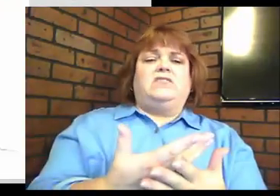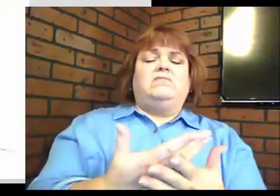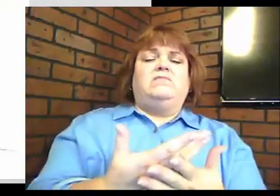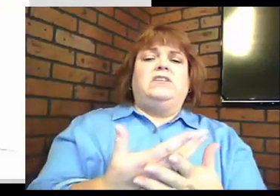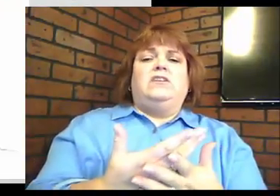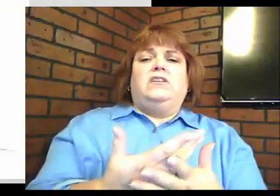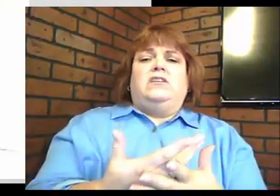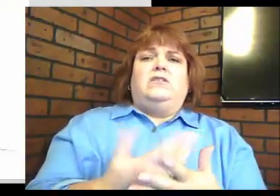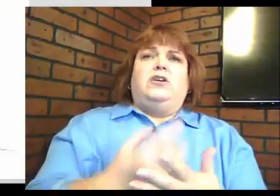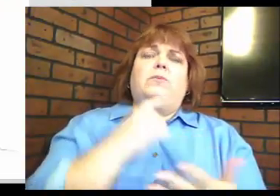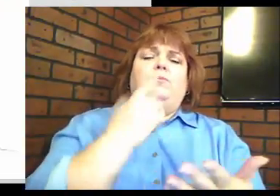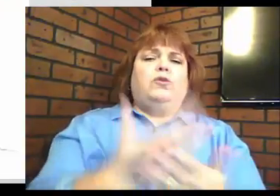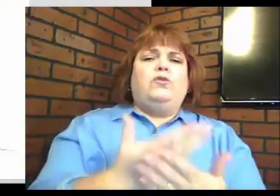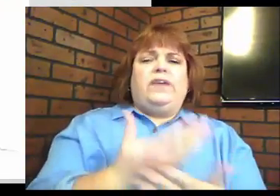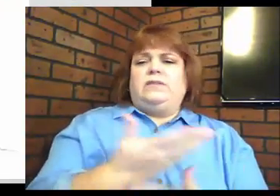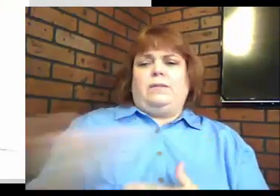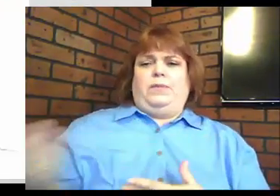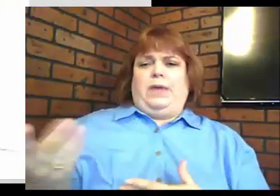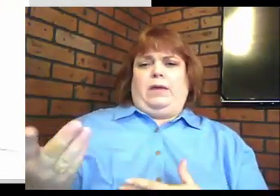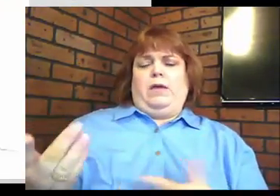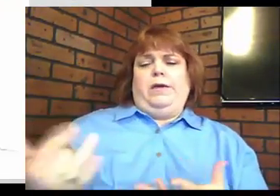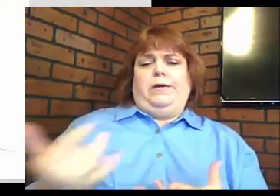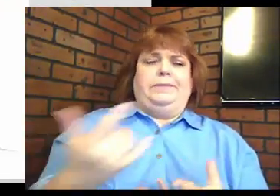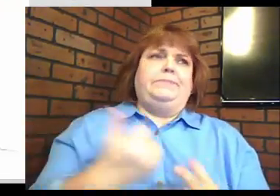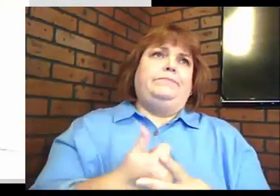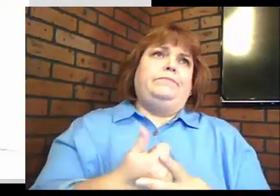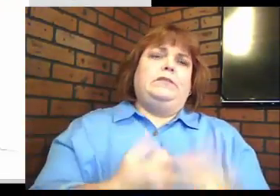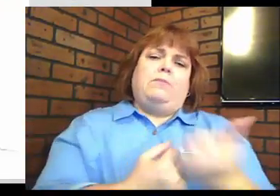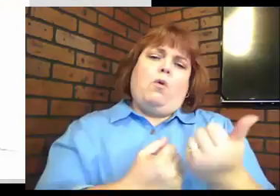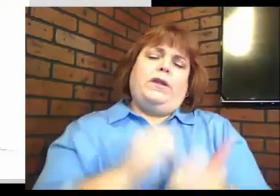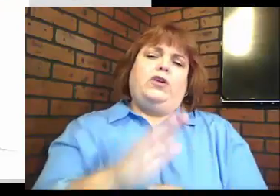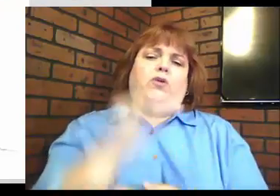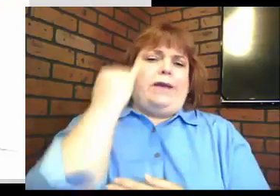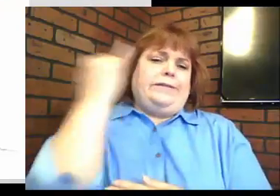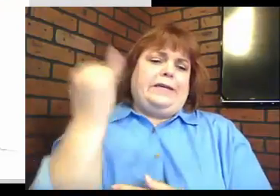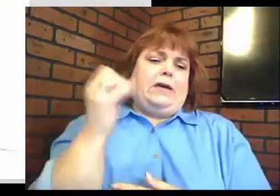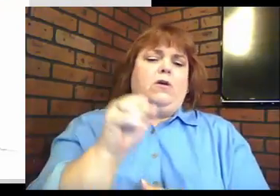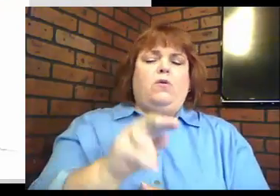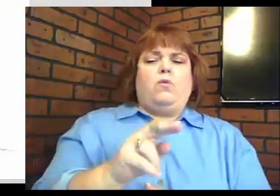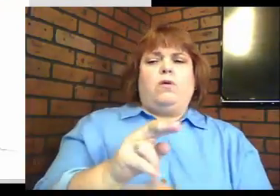Ideas, thoughts, beliefs, opinions that are made in